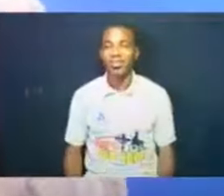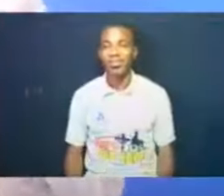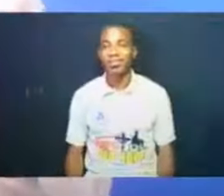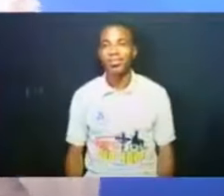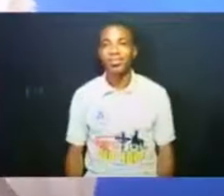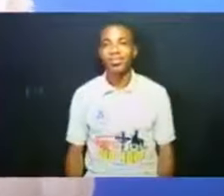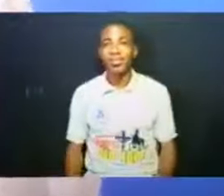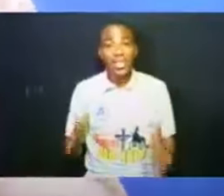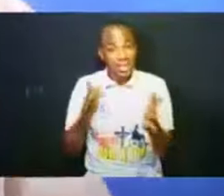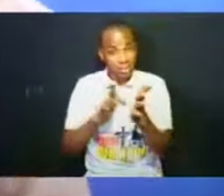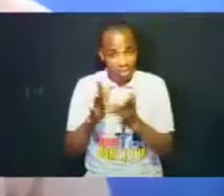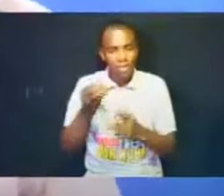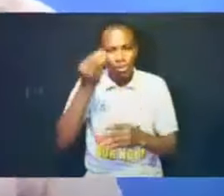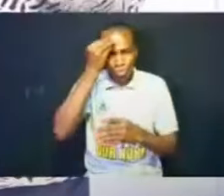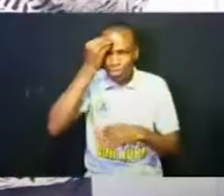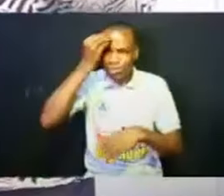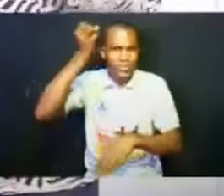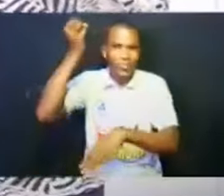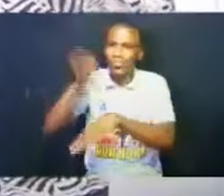You see, but Jesus knew this very well.